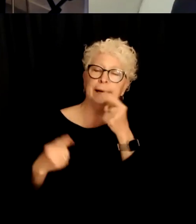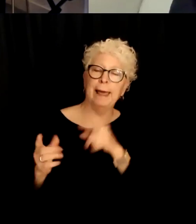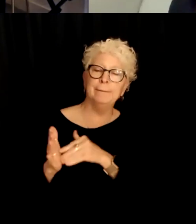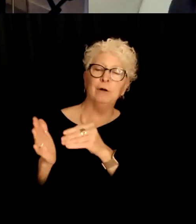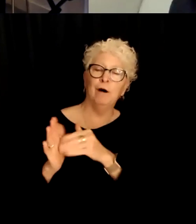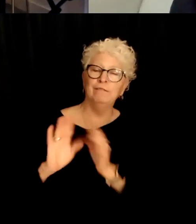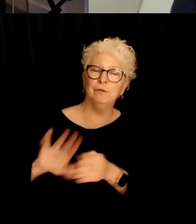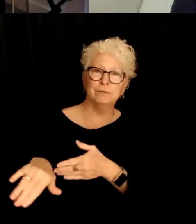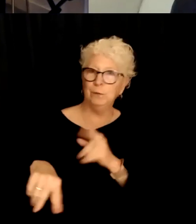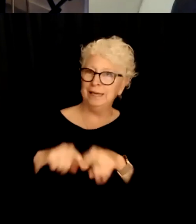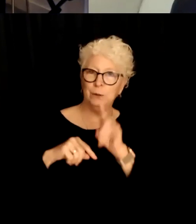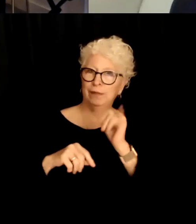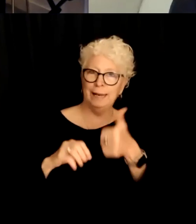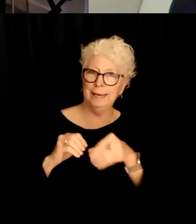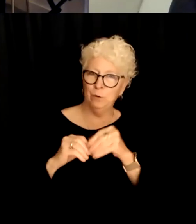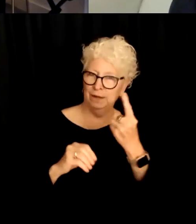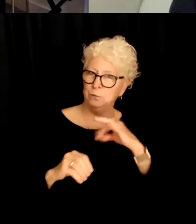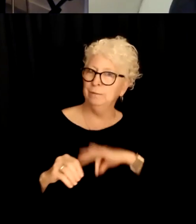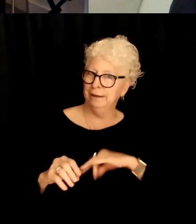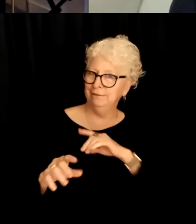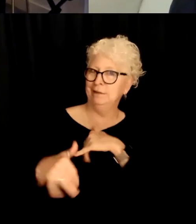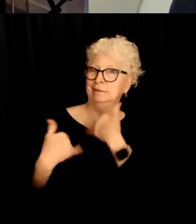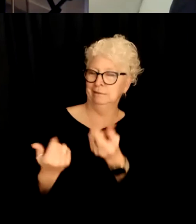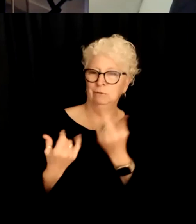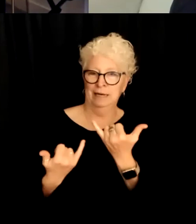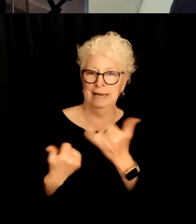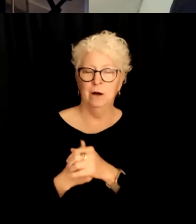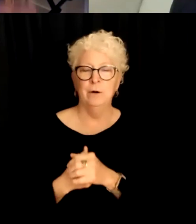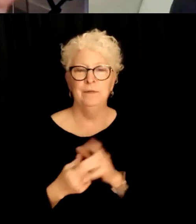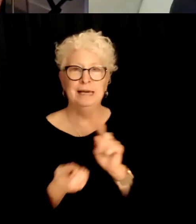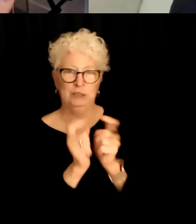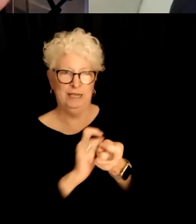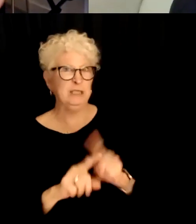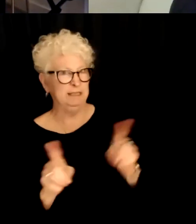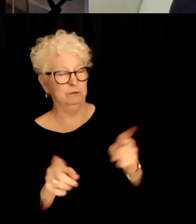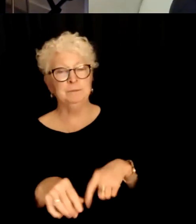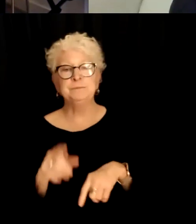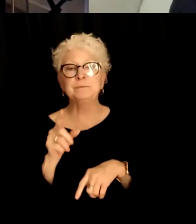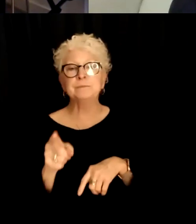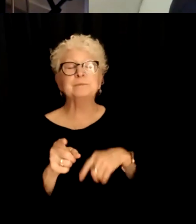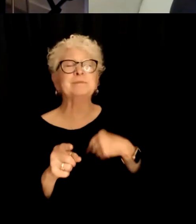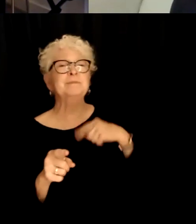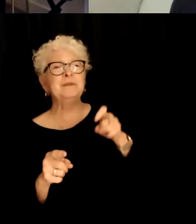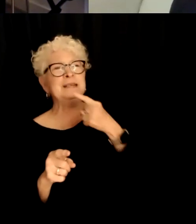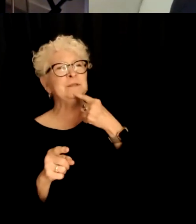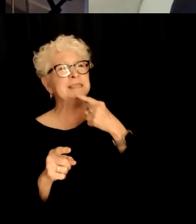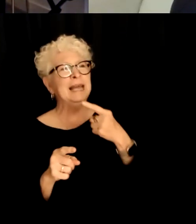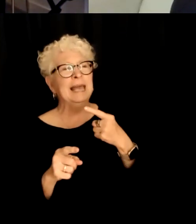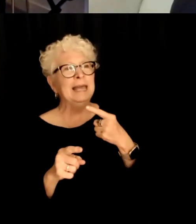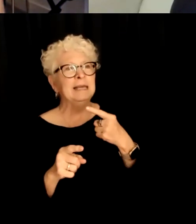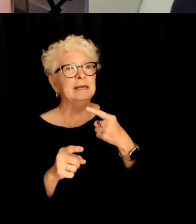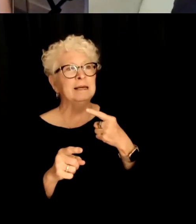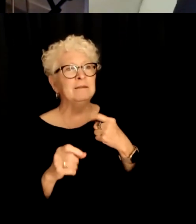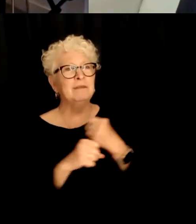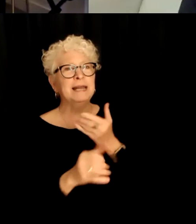I think we really need to fight very hard against the idea that this is brand new, right? And to understand, in